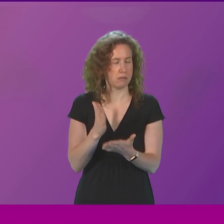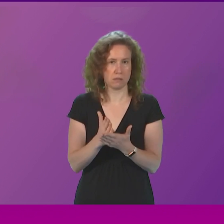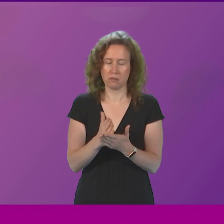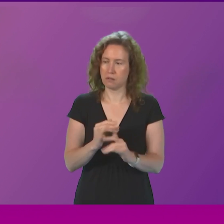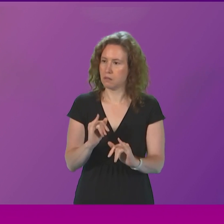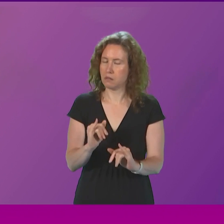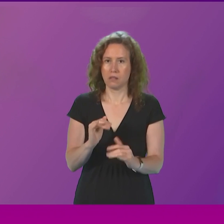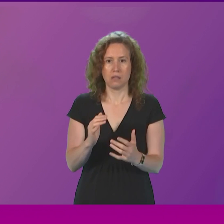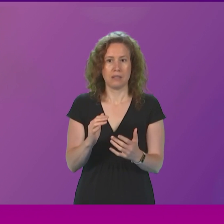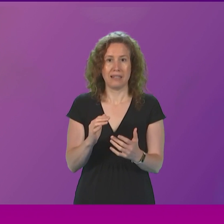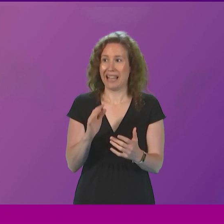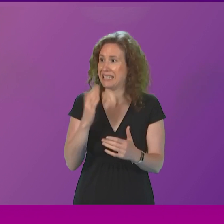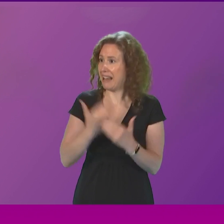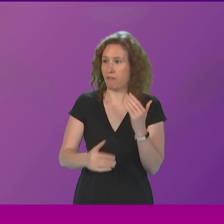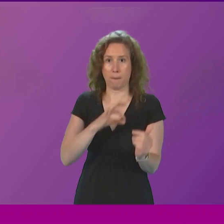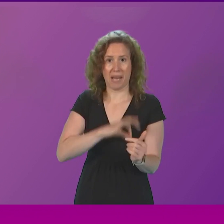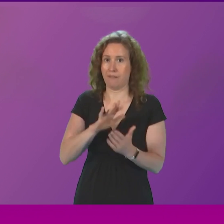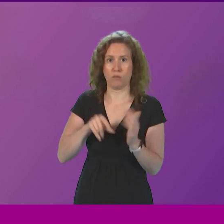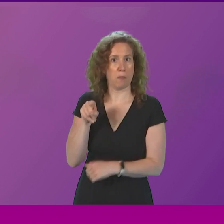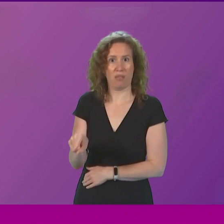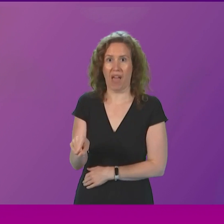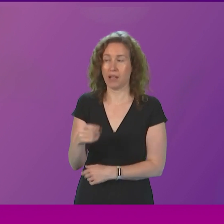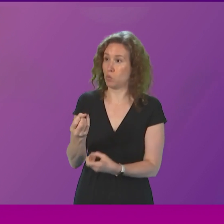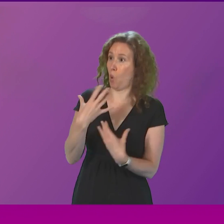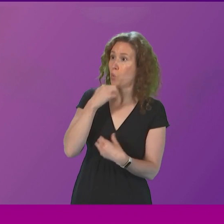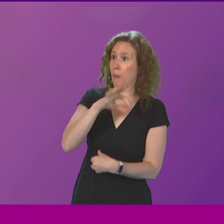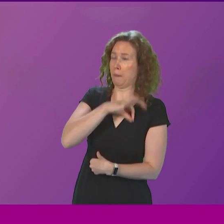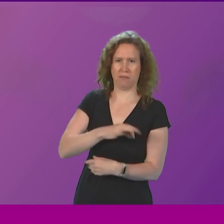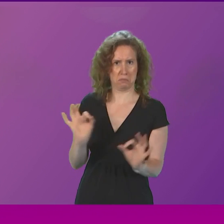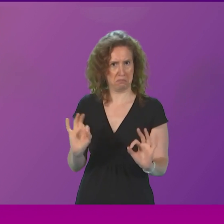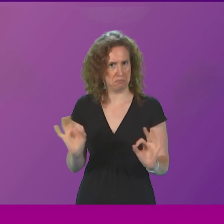come about at all. And all the things that we were concerned about,